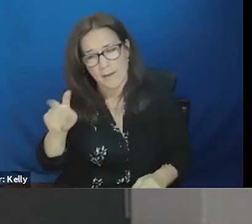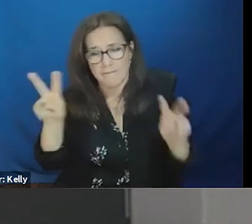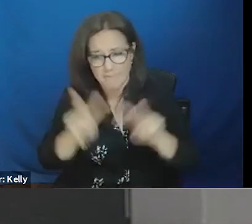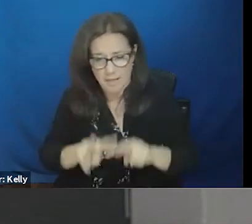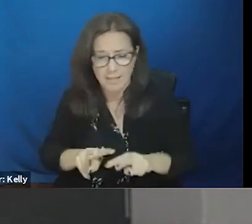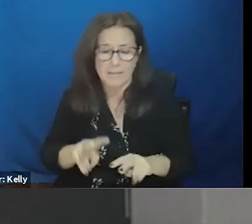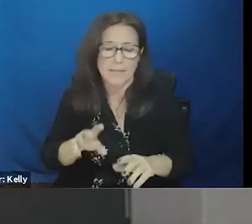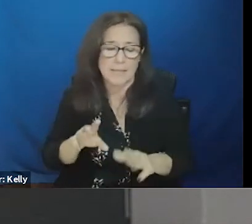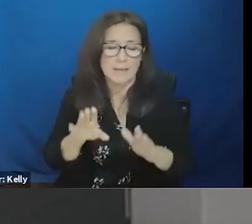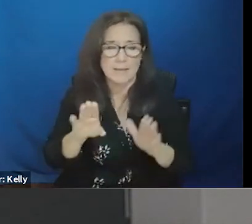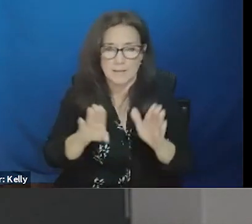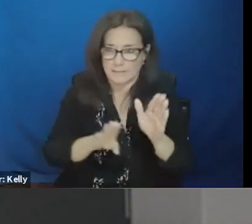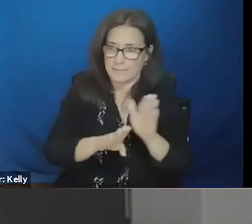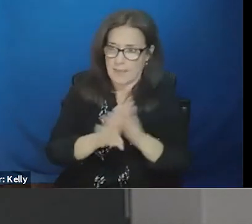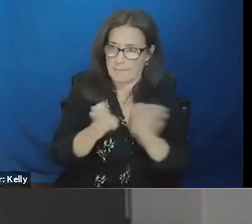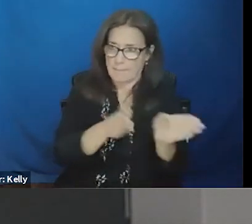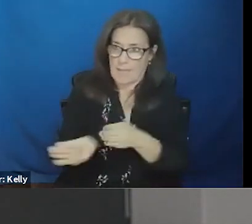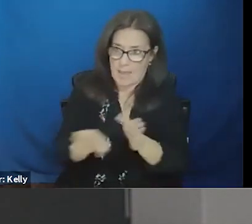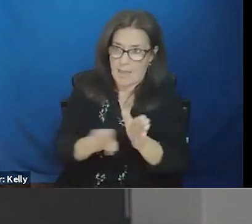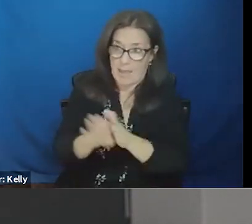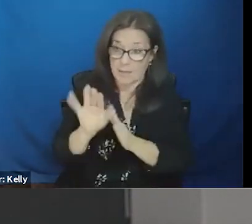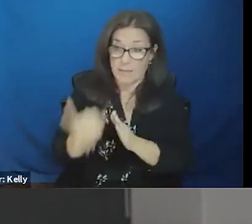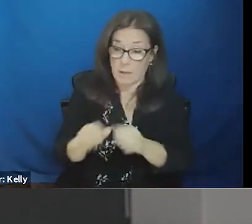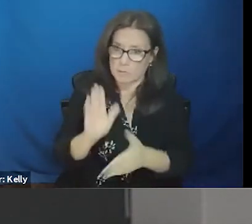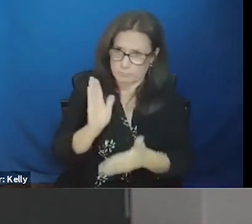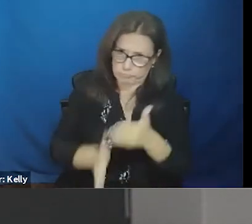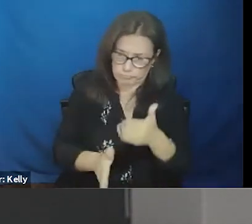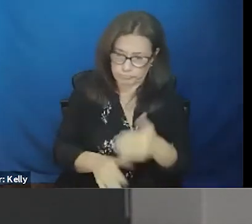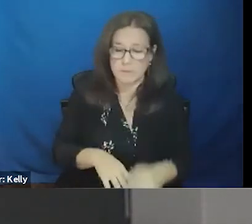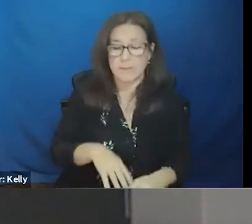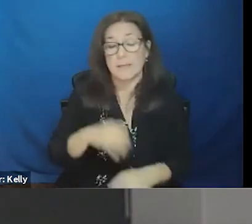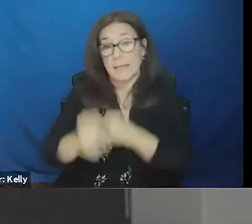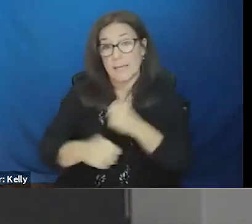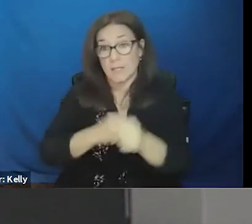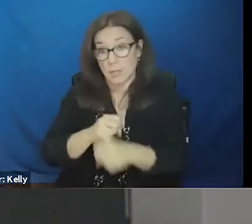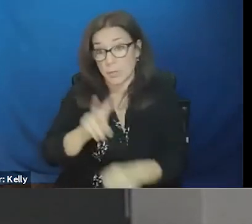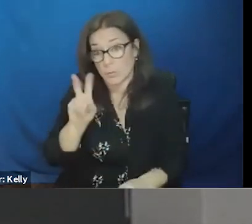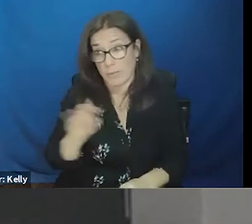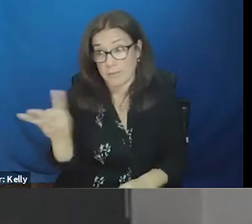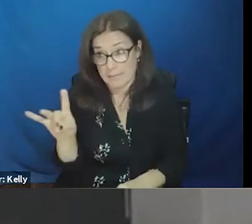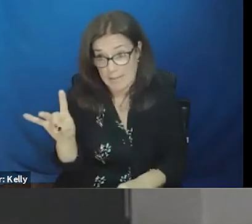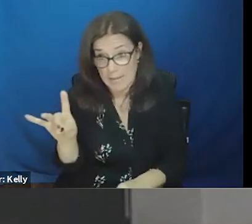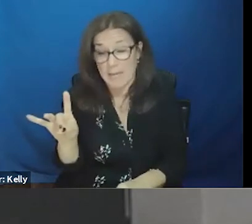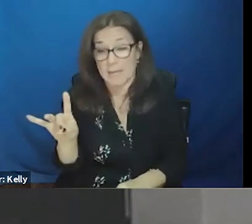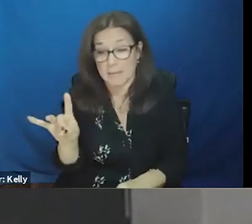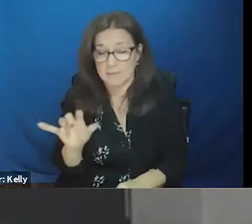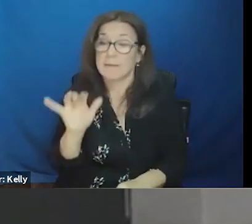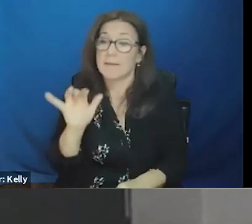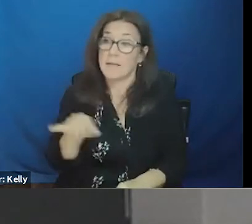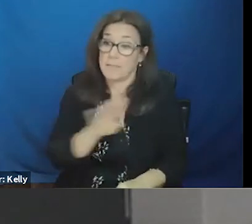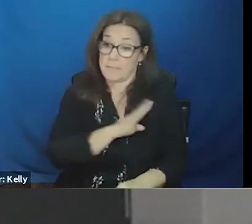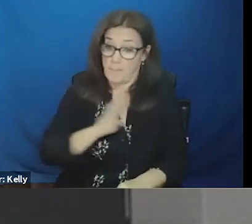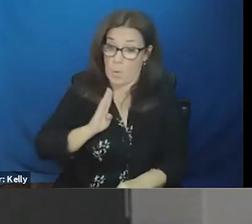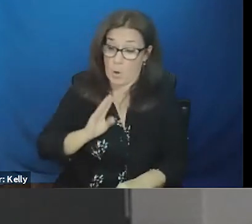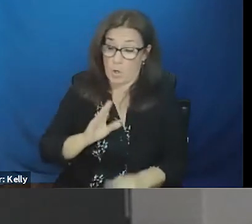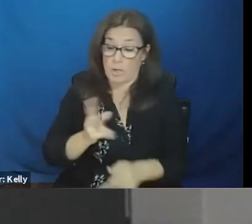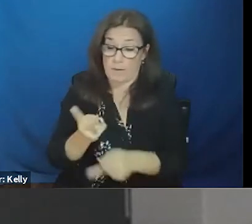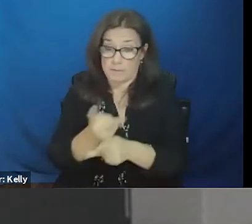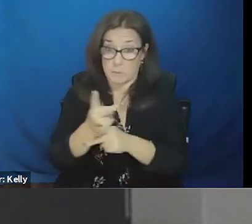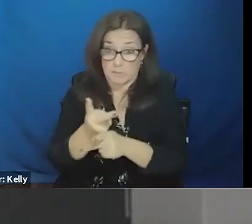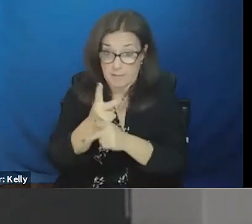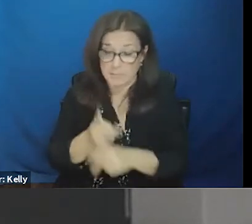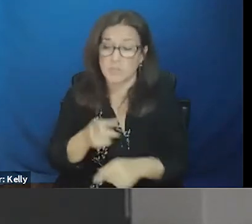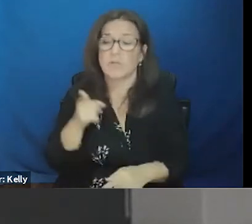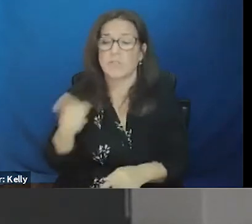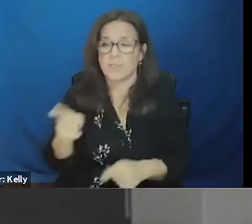was completed. And in 2008, the then Board of Supervisors reinitiated an